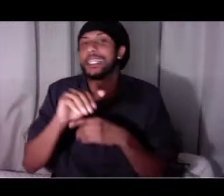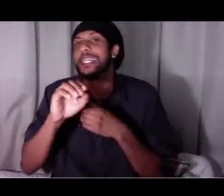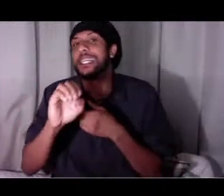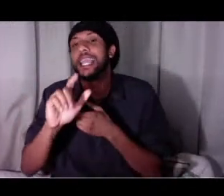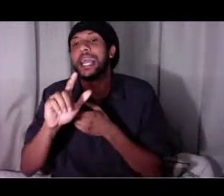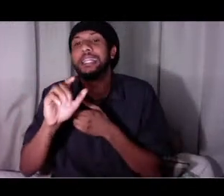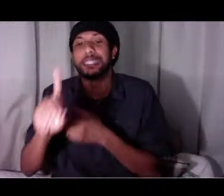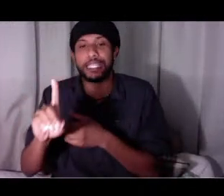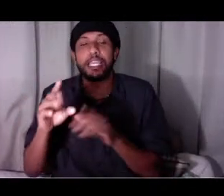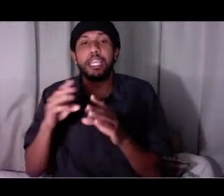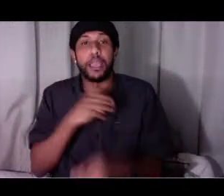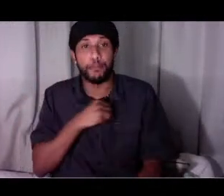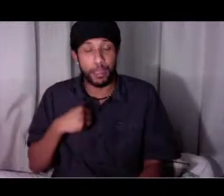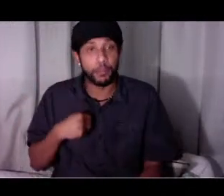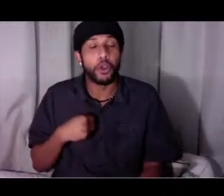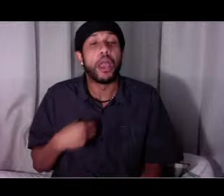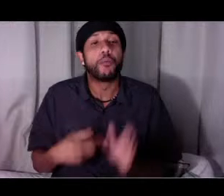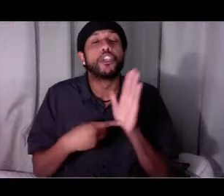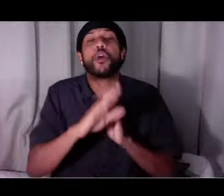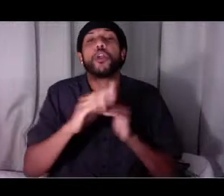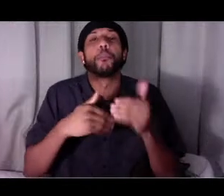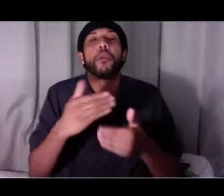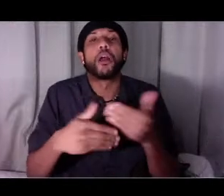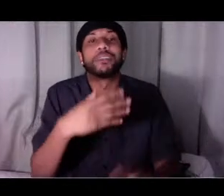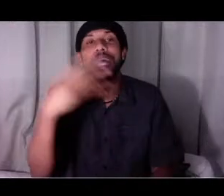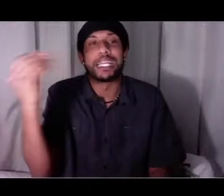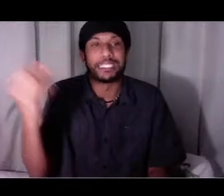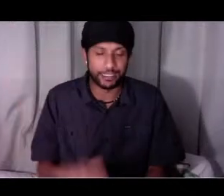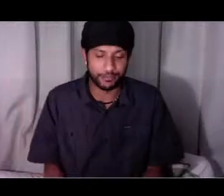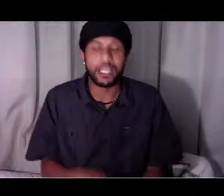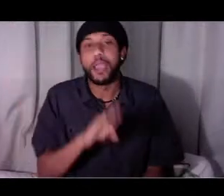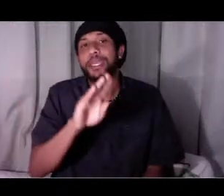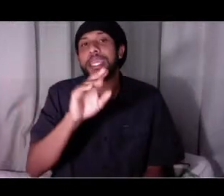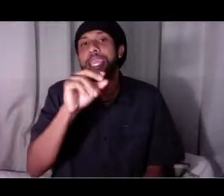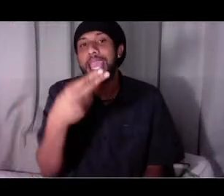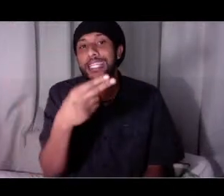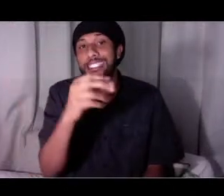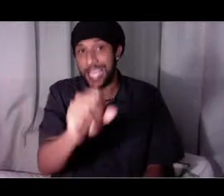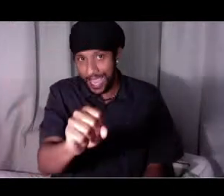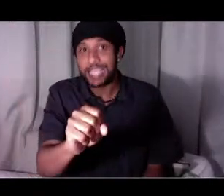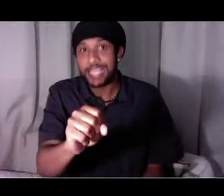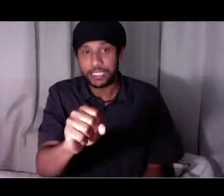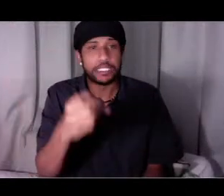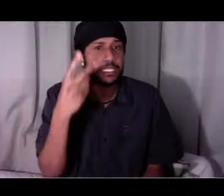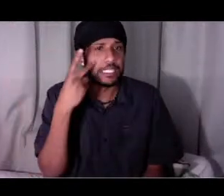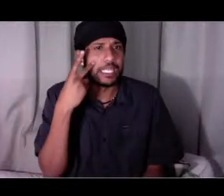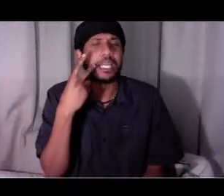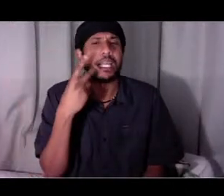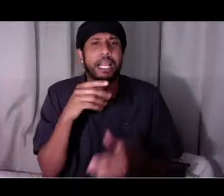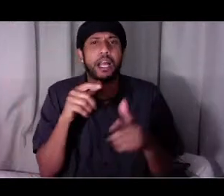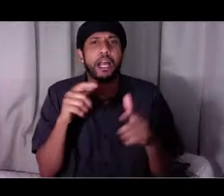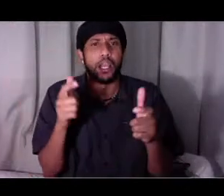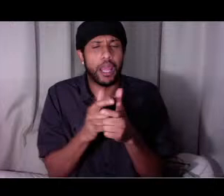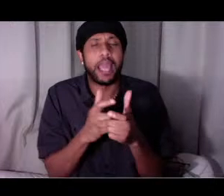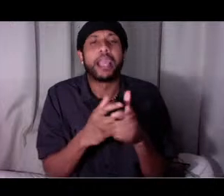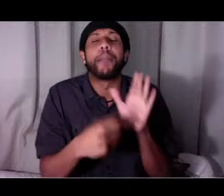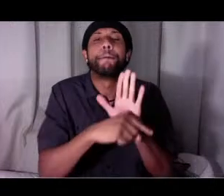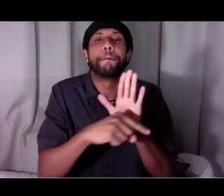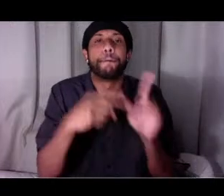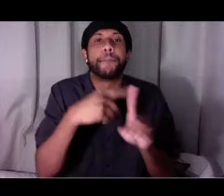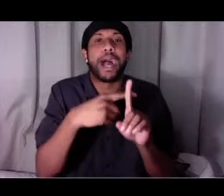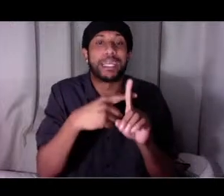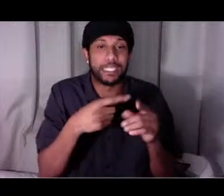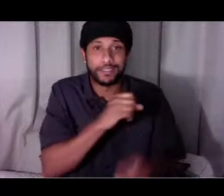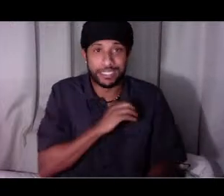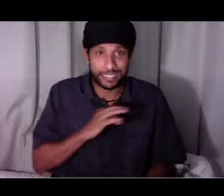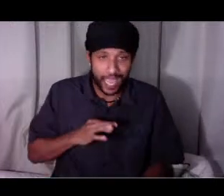attest to her efforts and our progress at a site BHS has found itself lacking positive staff and student morale stemming from a lack of